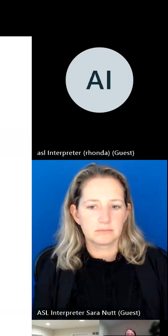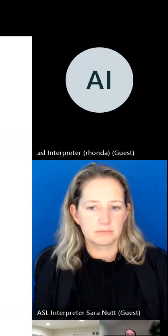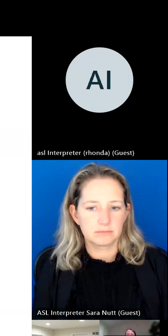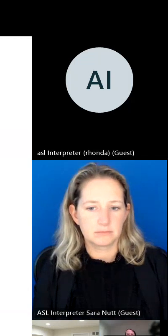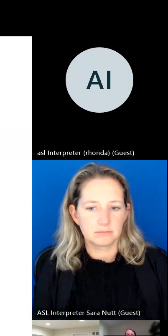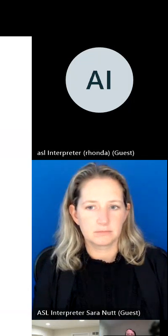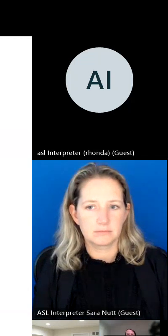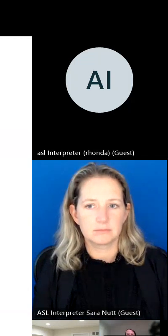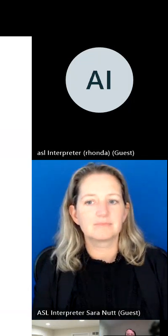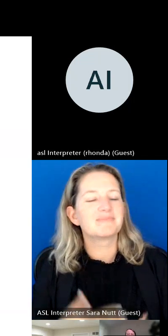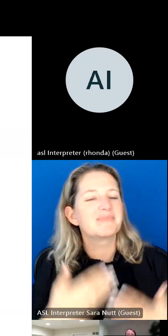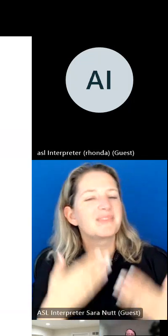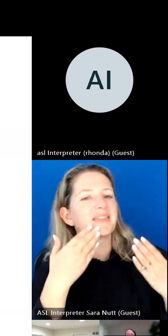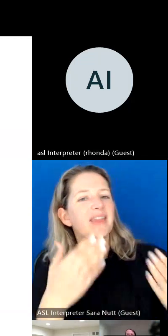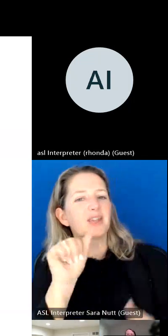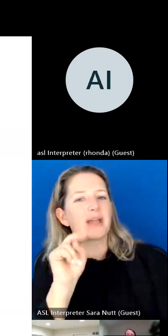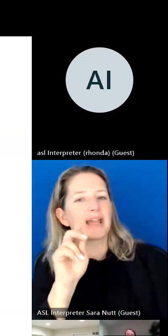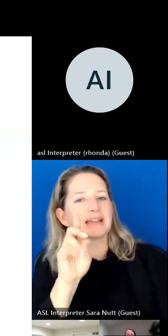Thank you, Andy.